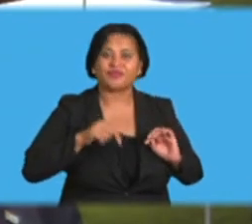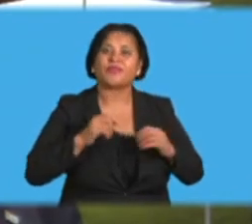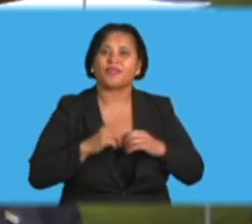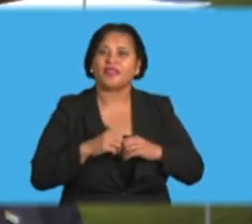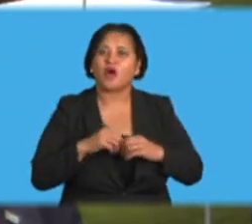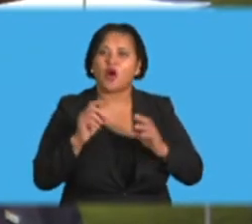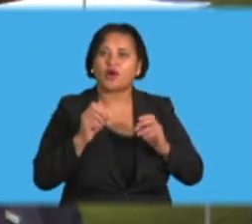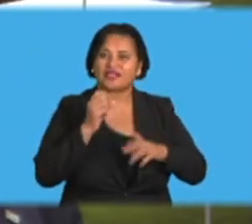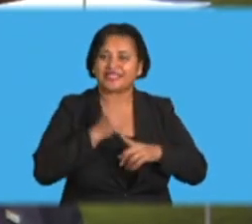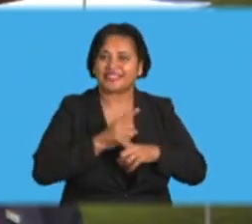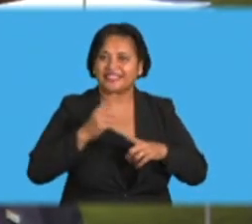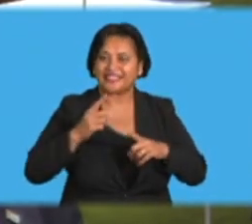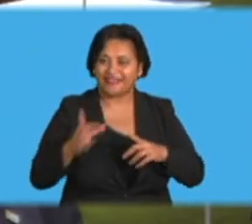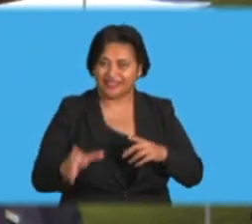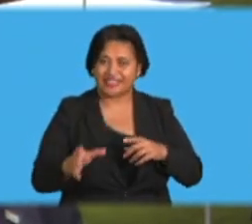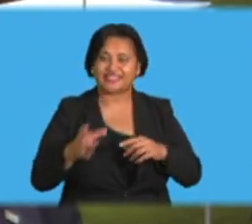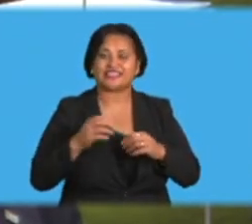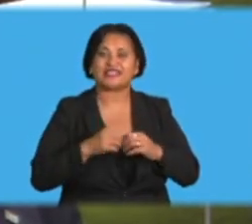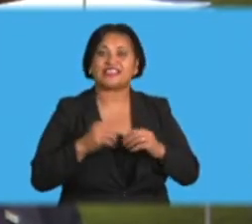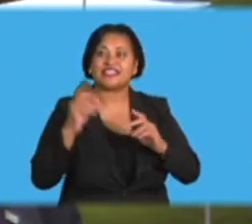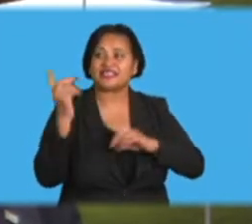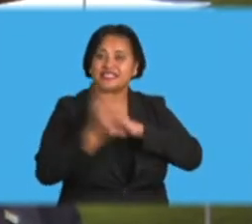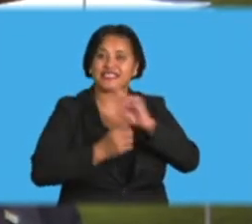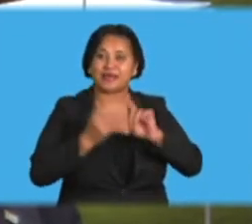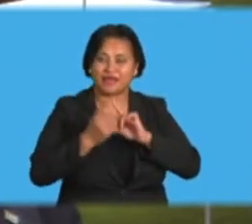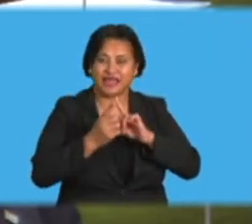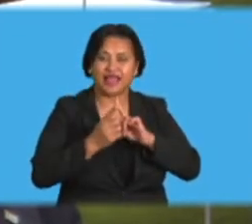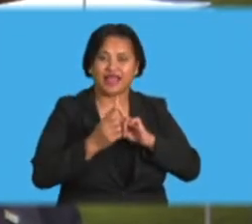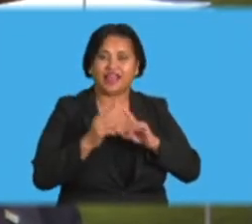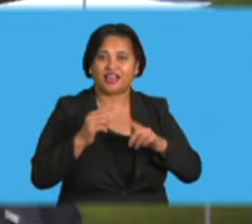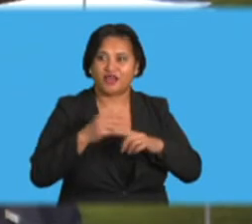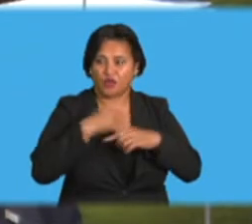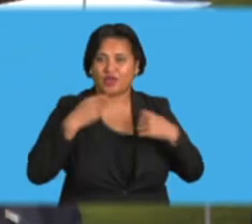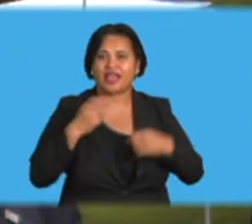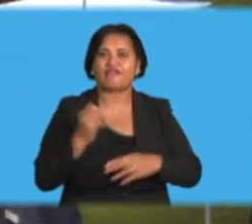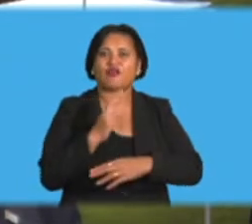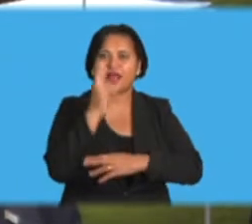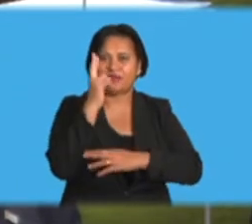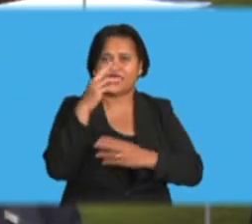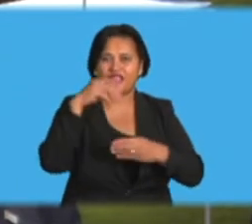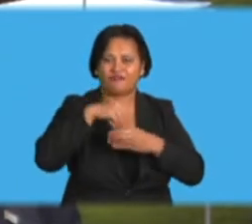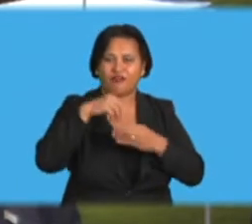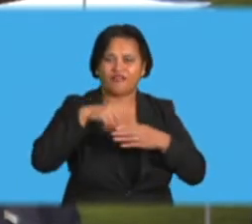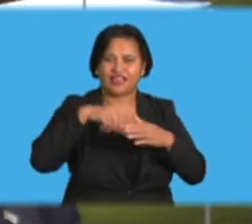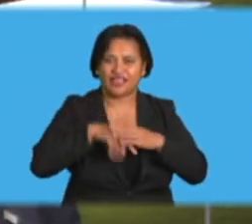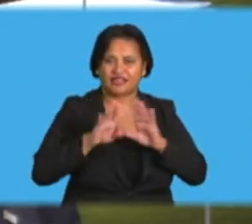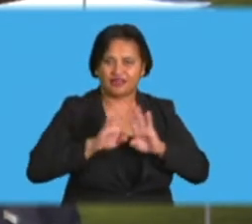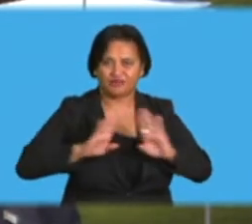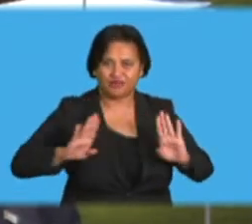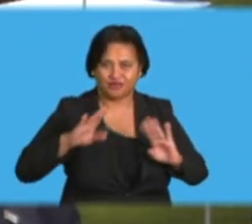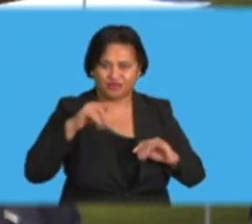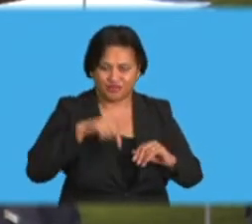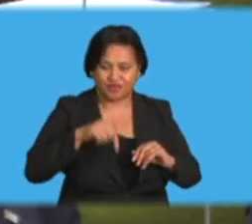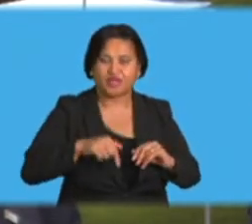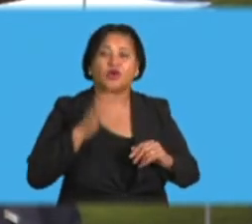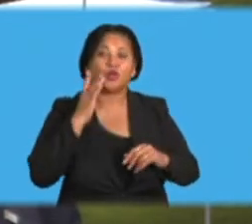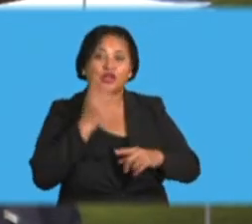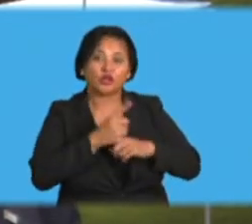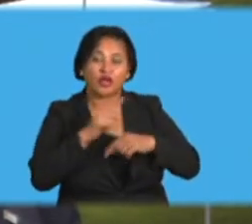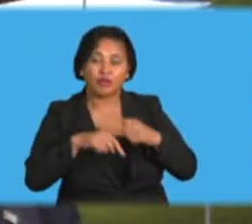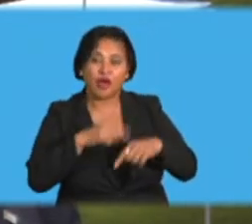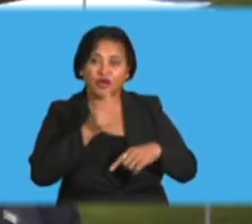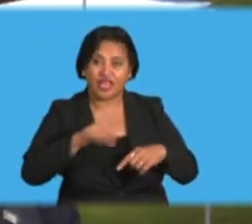Technological Change, Globalization and Jobs in Asia. In the ADB speak again, when they mention Asia, it includes Pacific too. It is hosted and